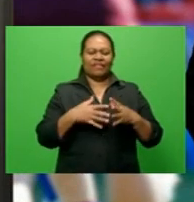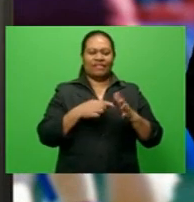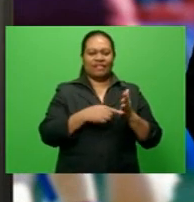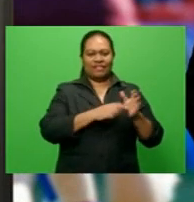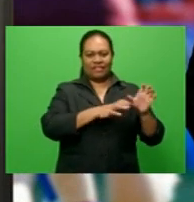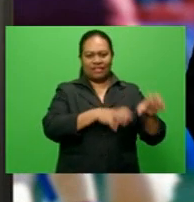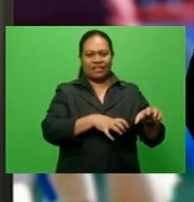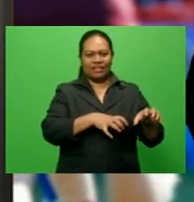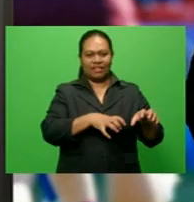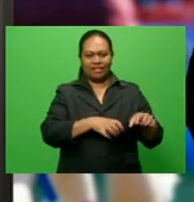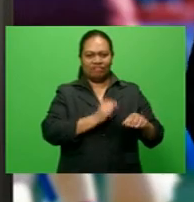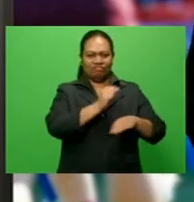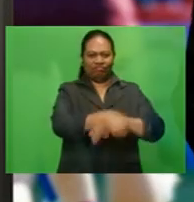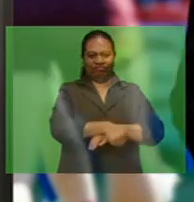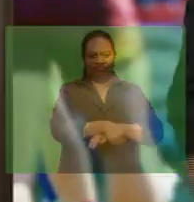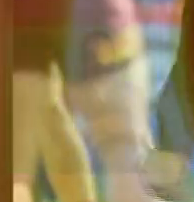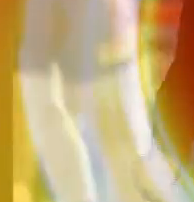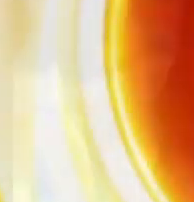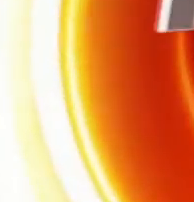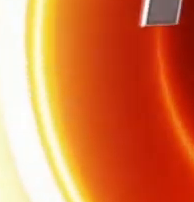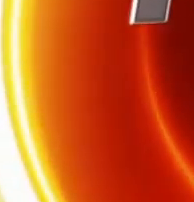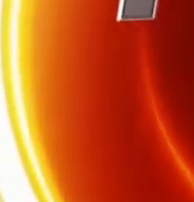Bulldogs 29-28.